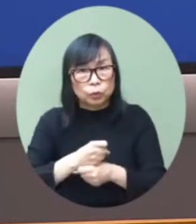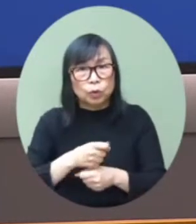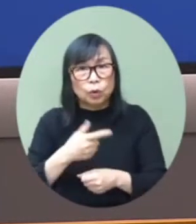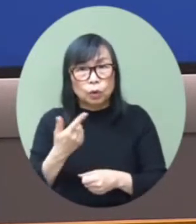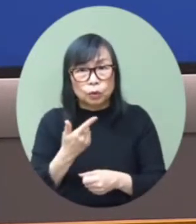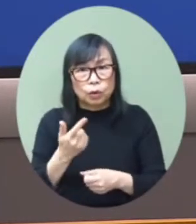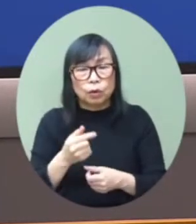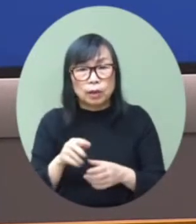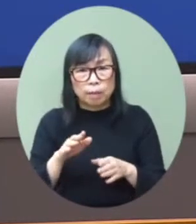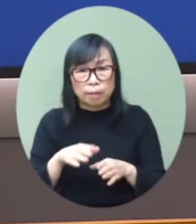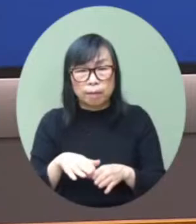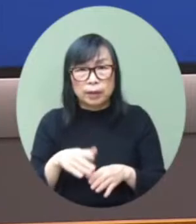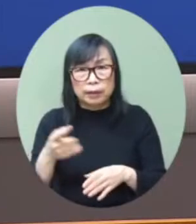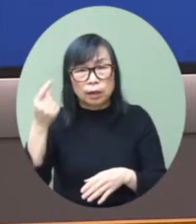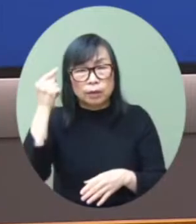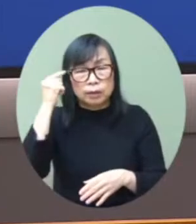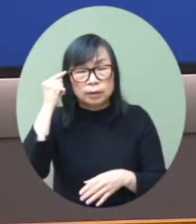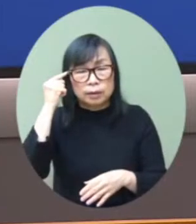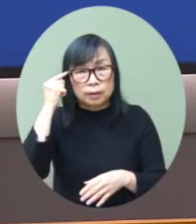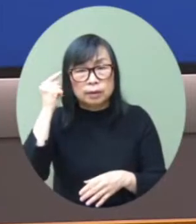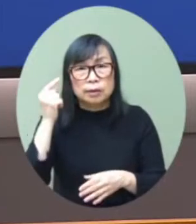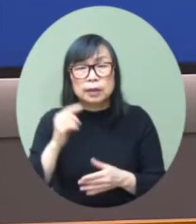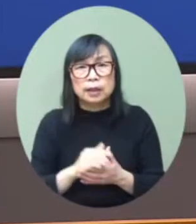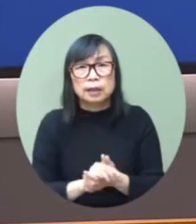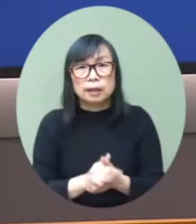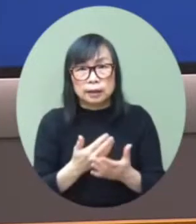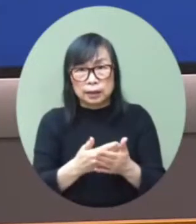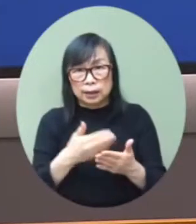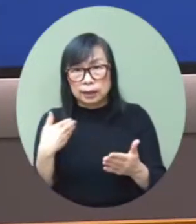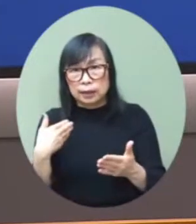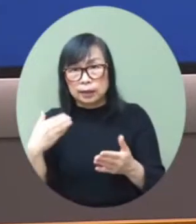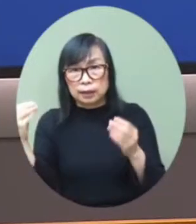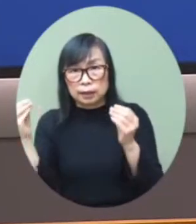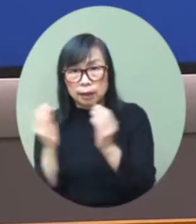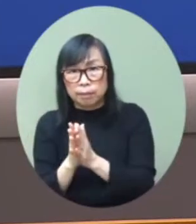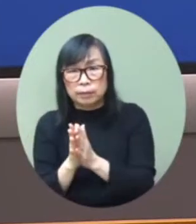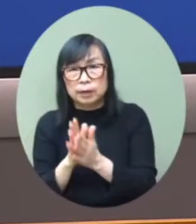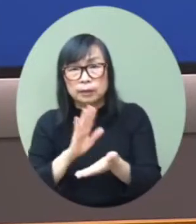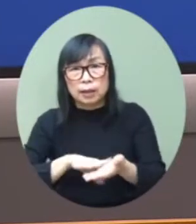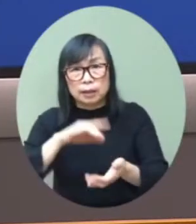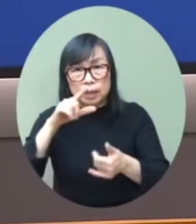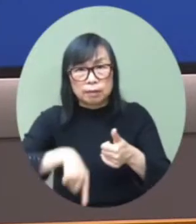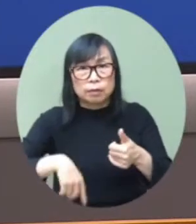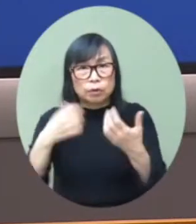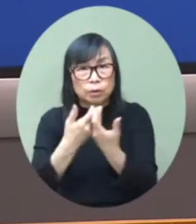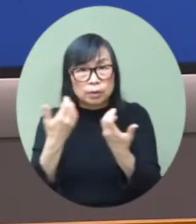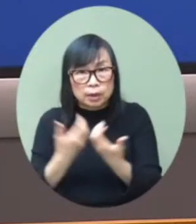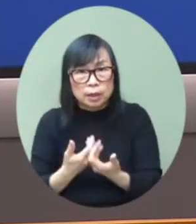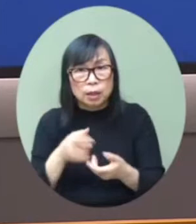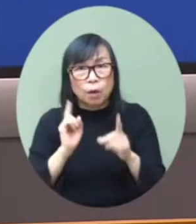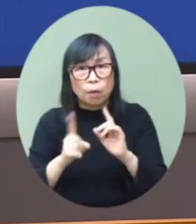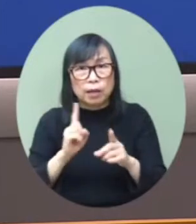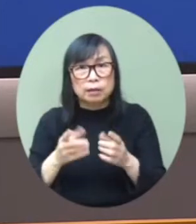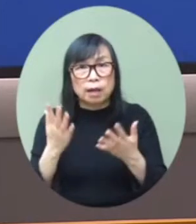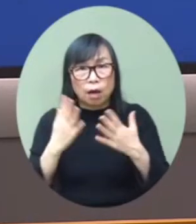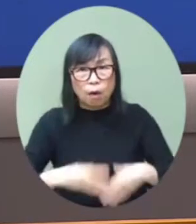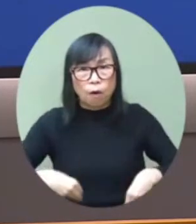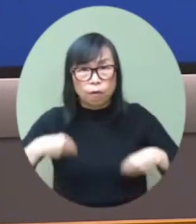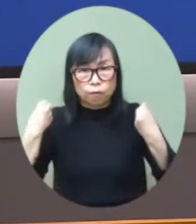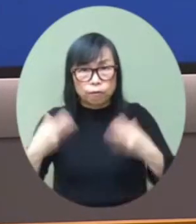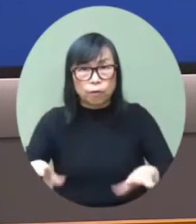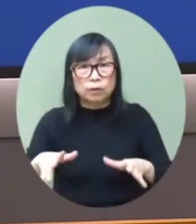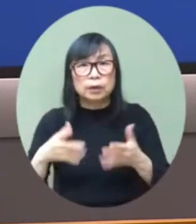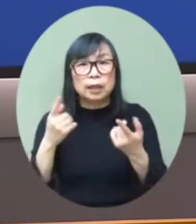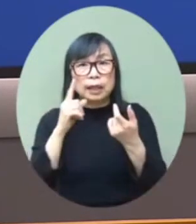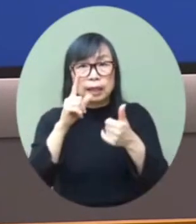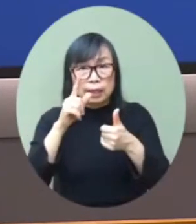the already infected cases or the recovered COVID-19 cases. And